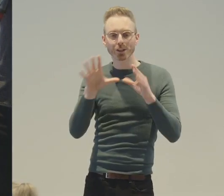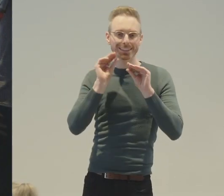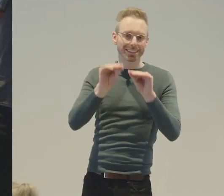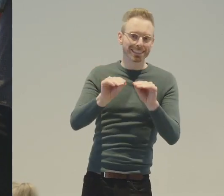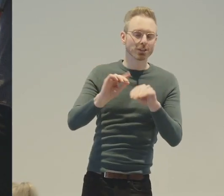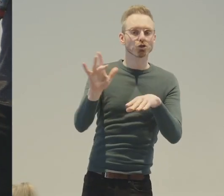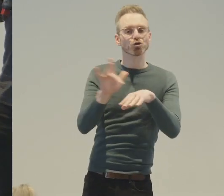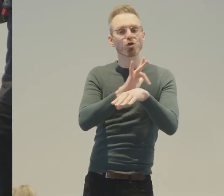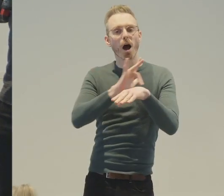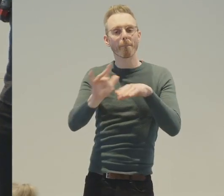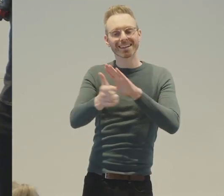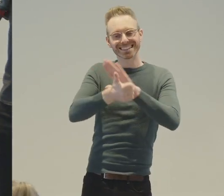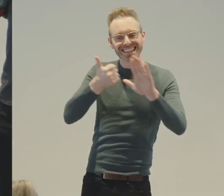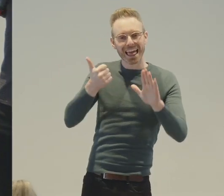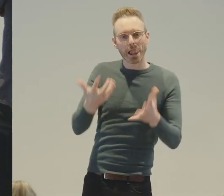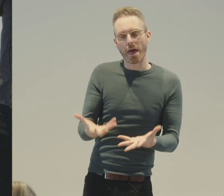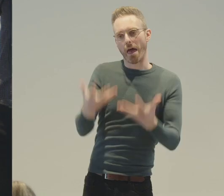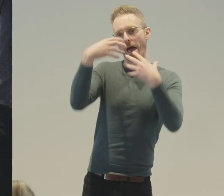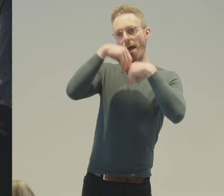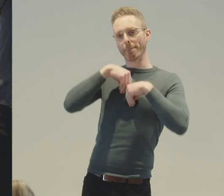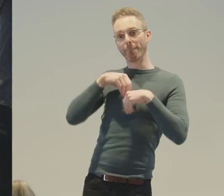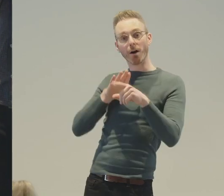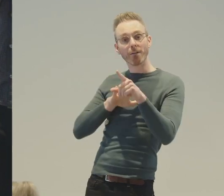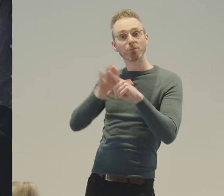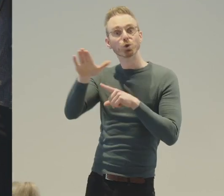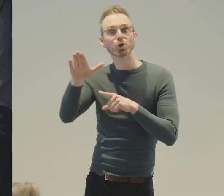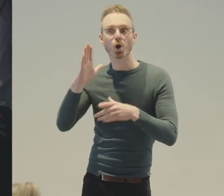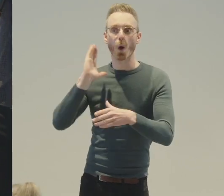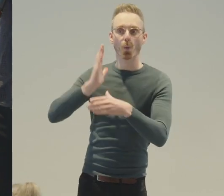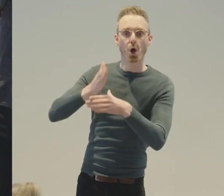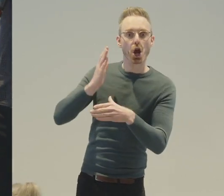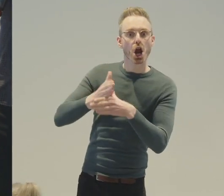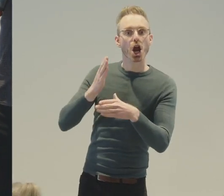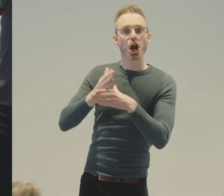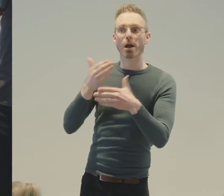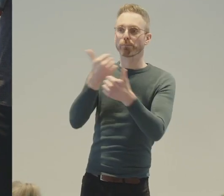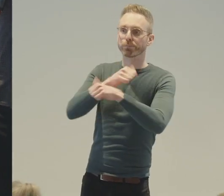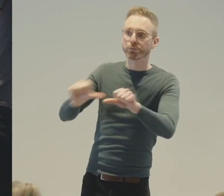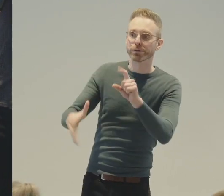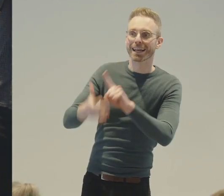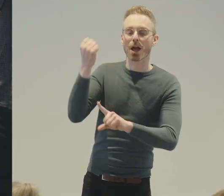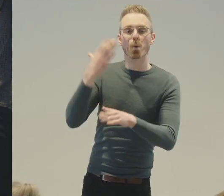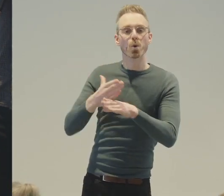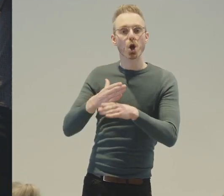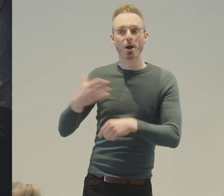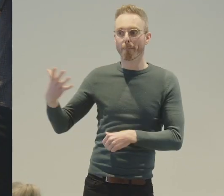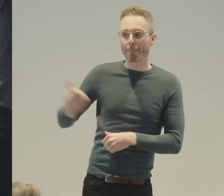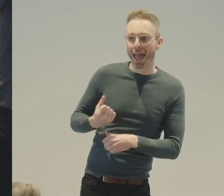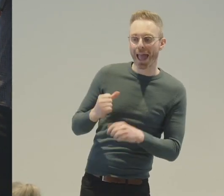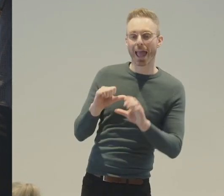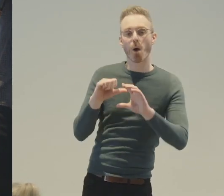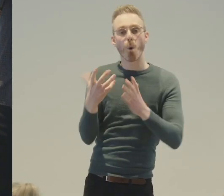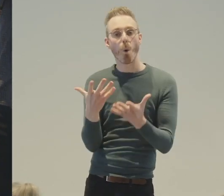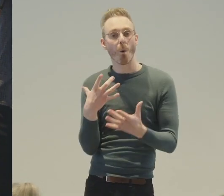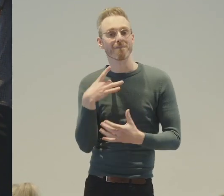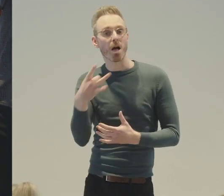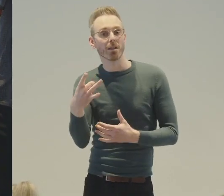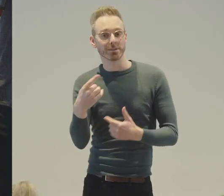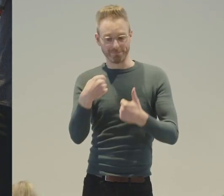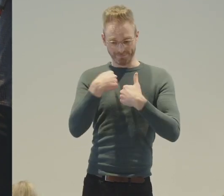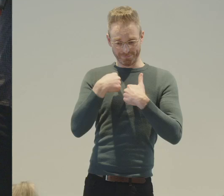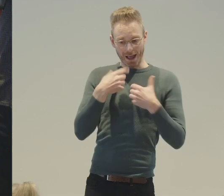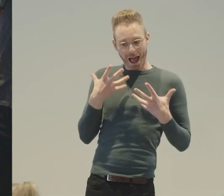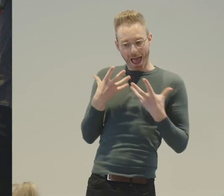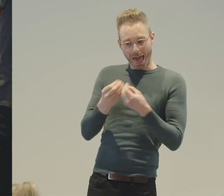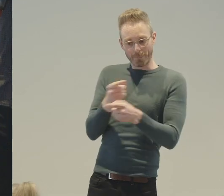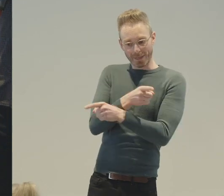to use them in the future if they want to get a paid job or a volunteer job. And I helped them to direct their